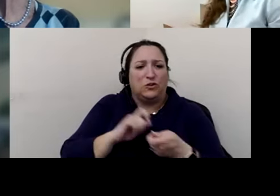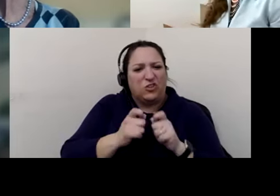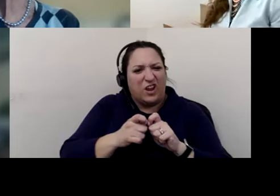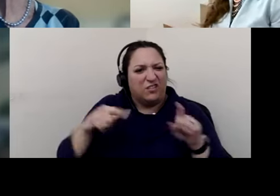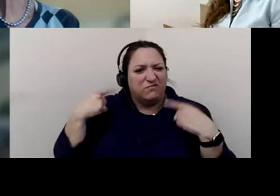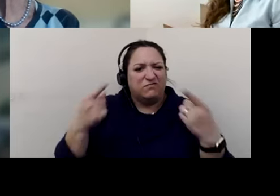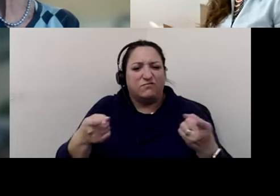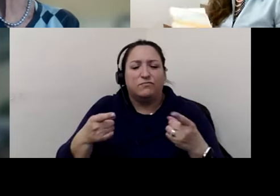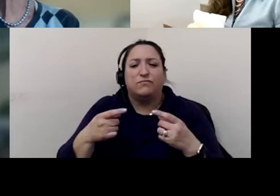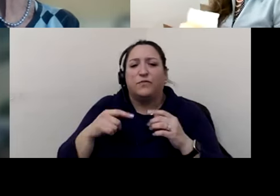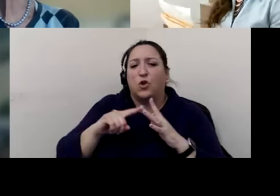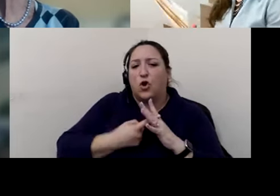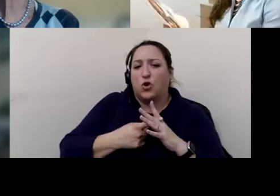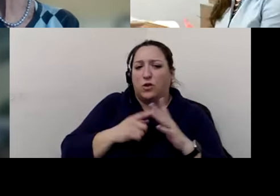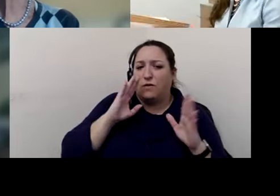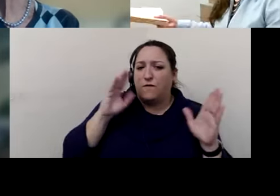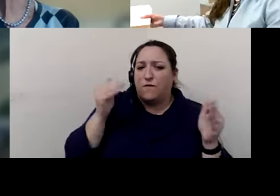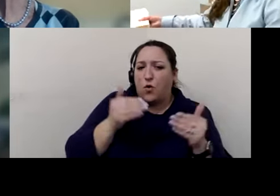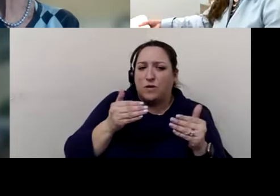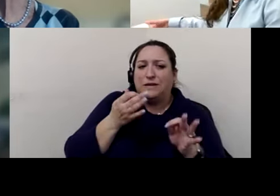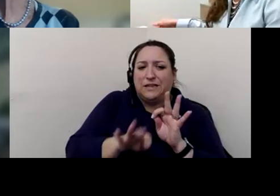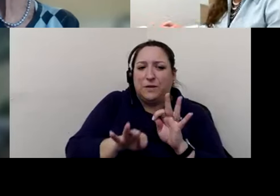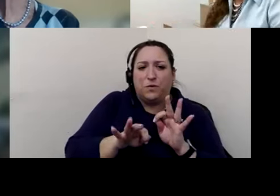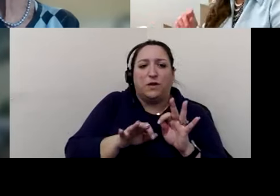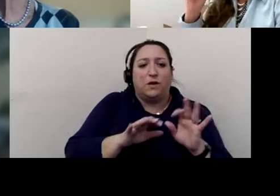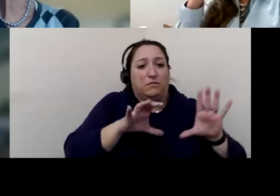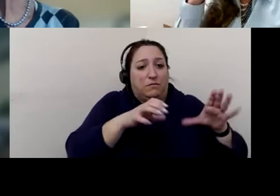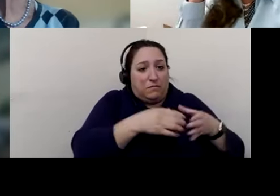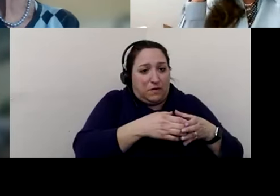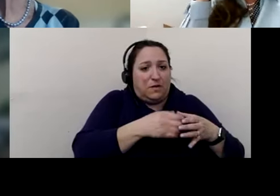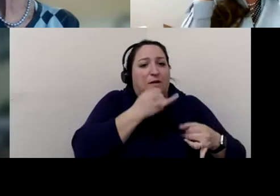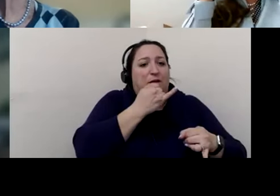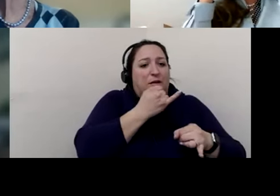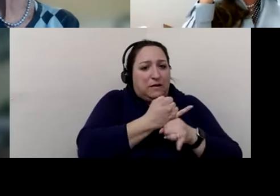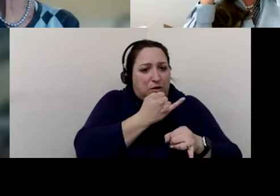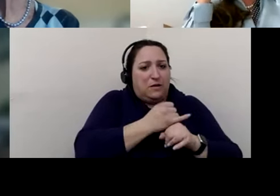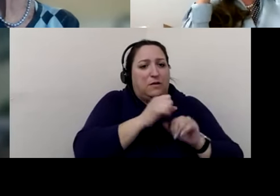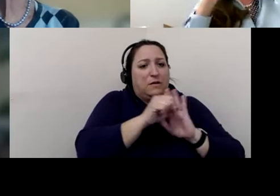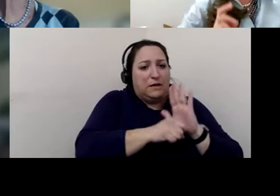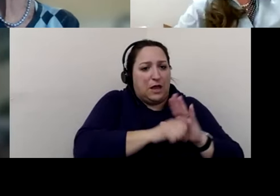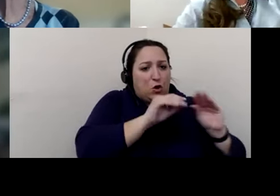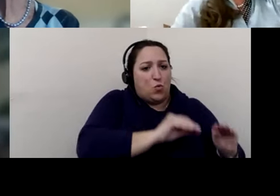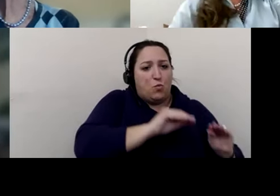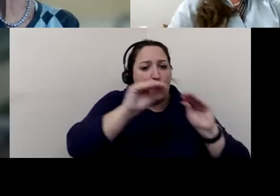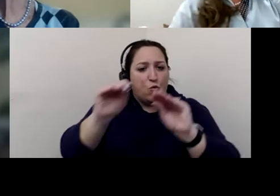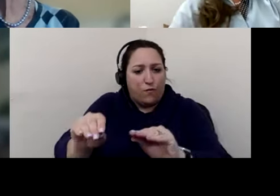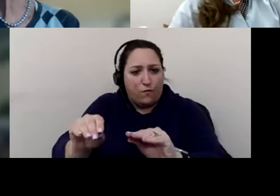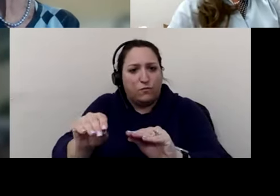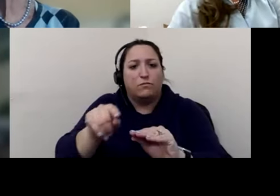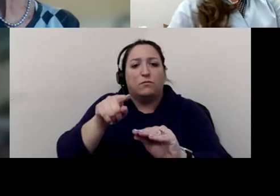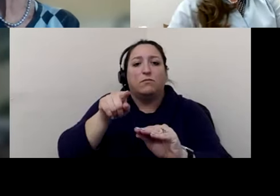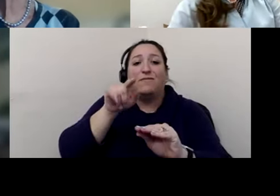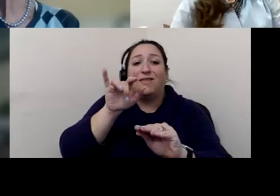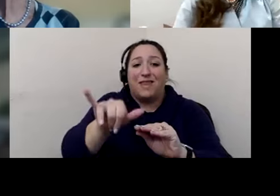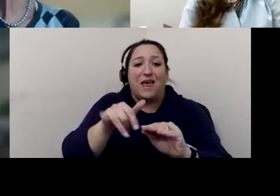time. The early focus was simply moving people out of state and public institutions, individuals moving from